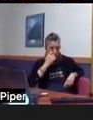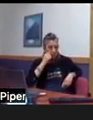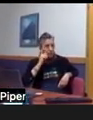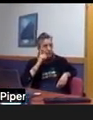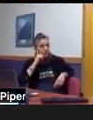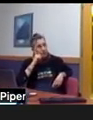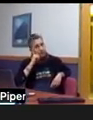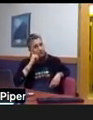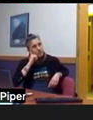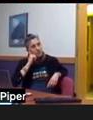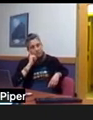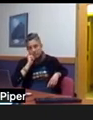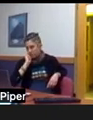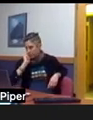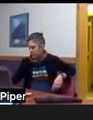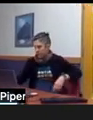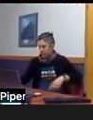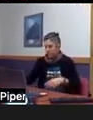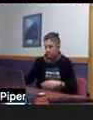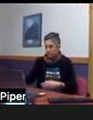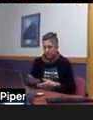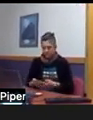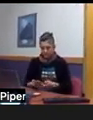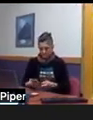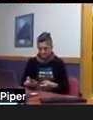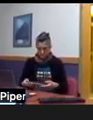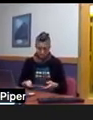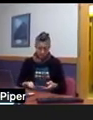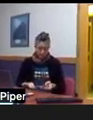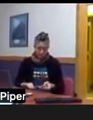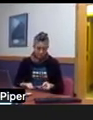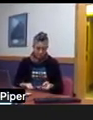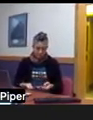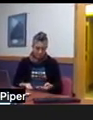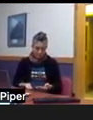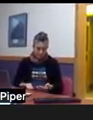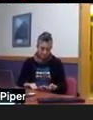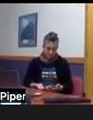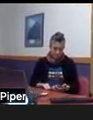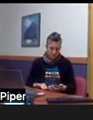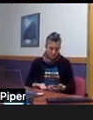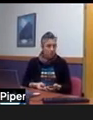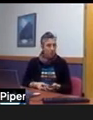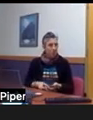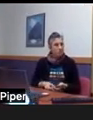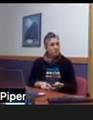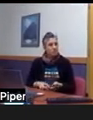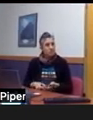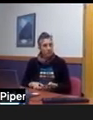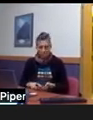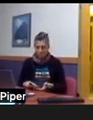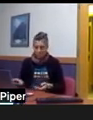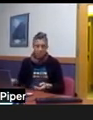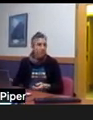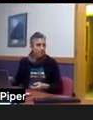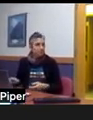But the phone number is like the way to get into everything else. And I'll send a flyer. Let me know if you have any other questions